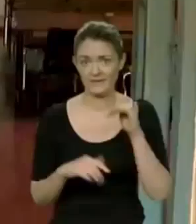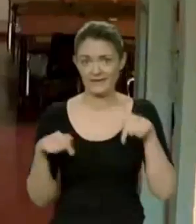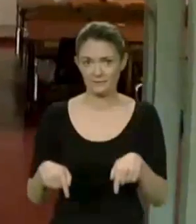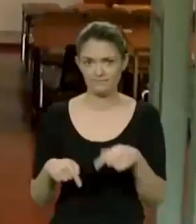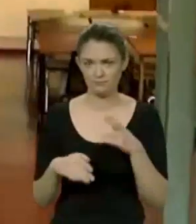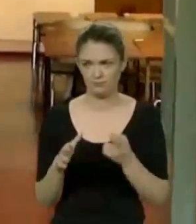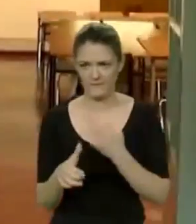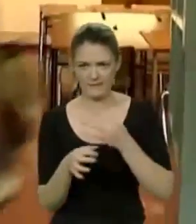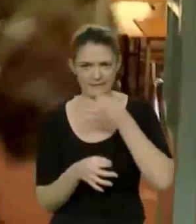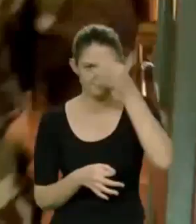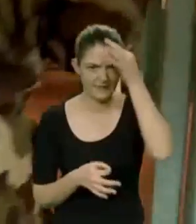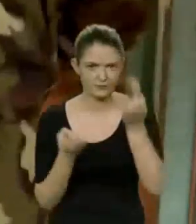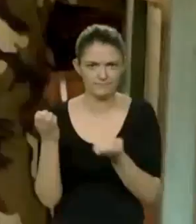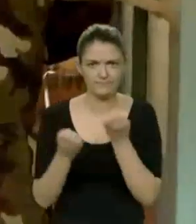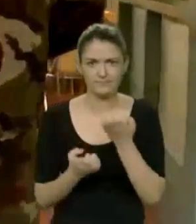Duffy.